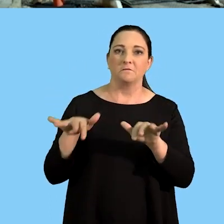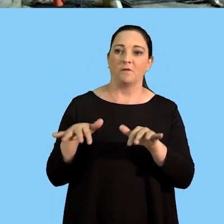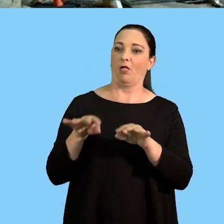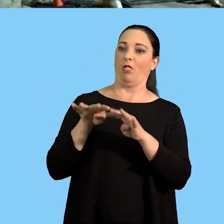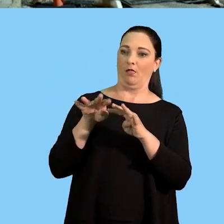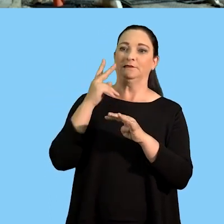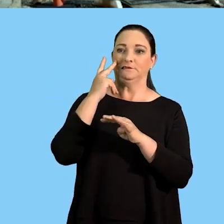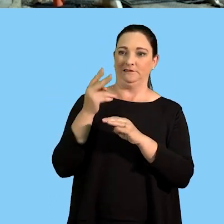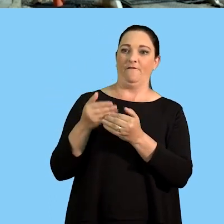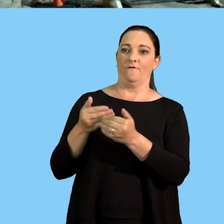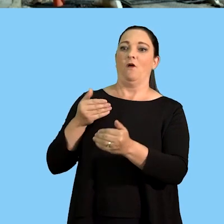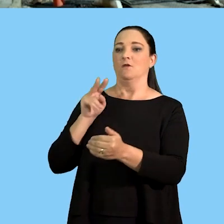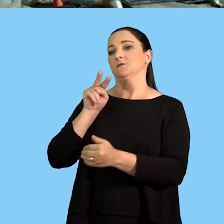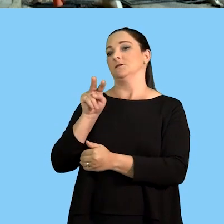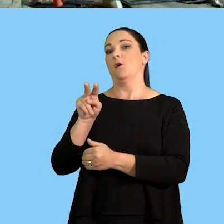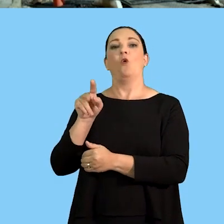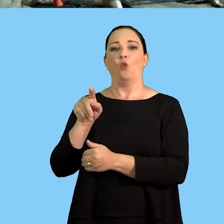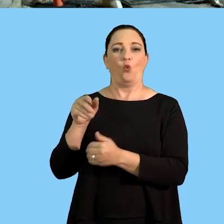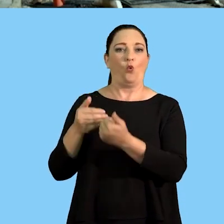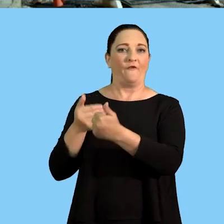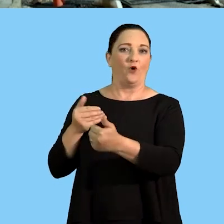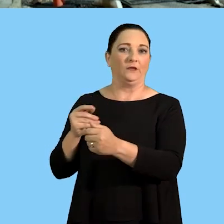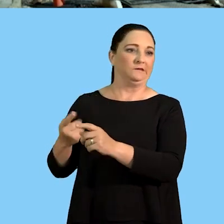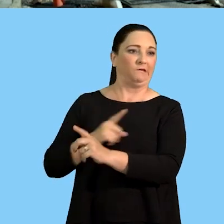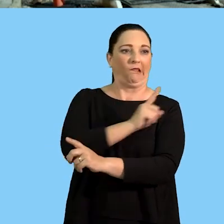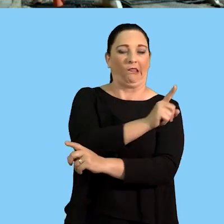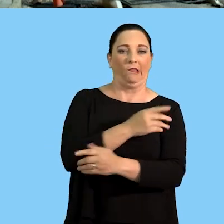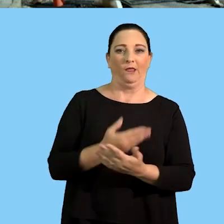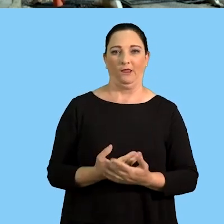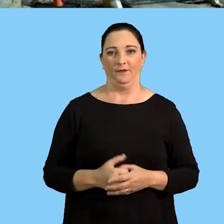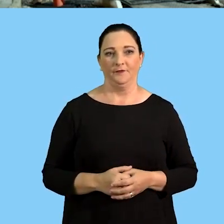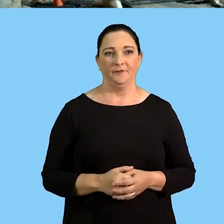employees can see them from a distance and avoid them at all costs.